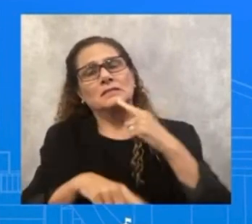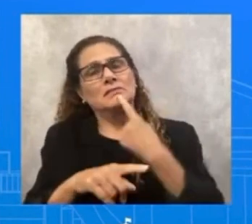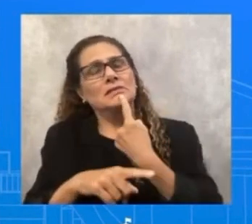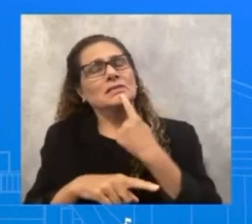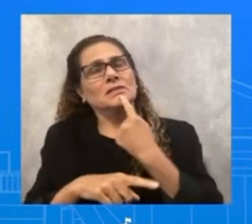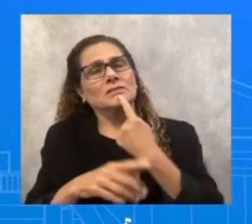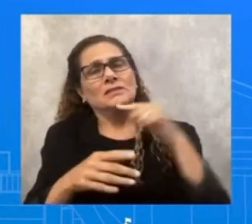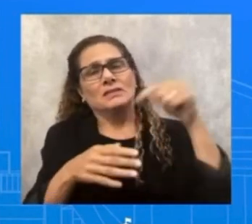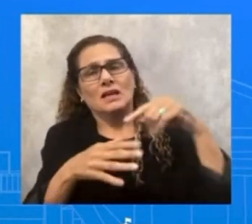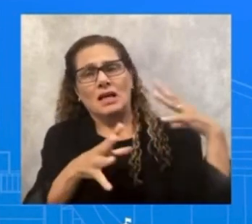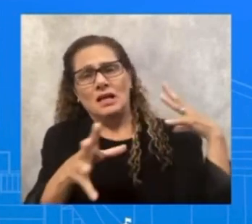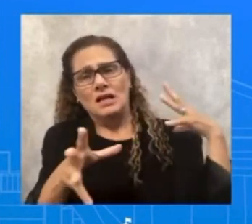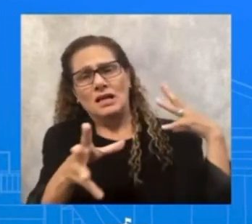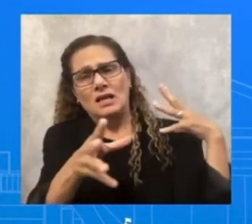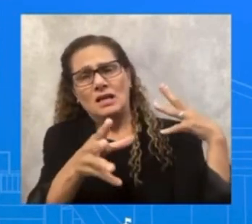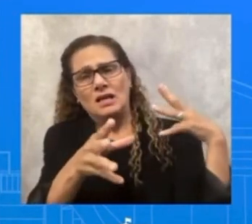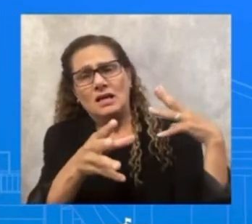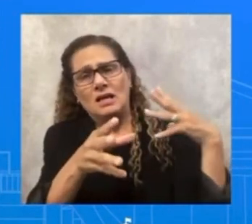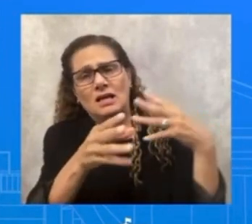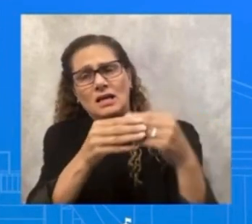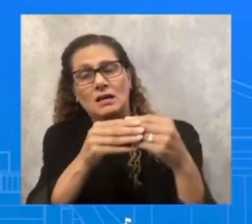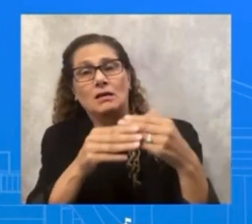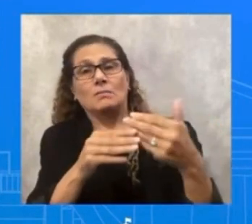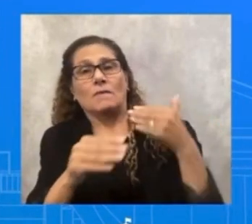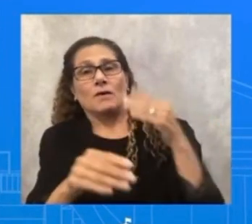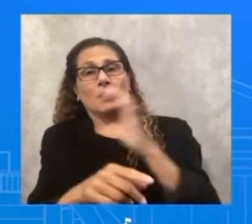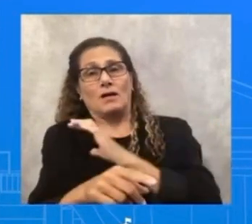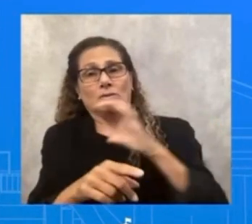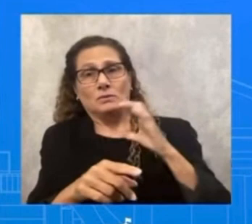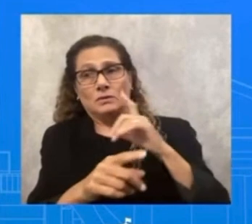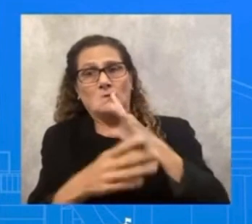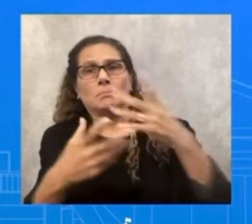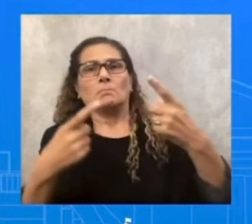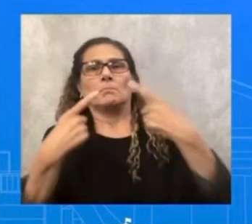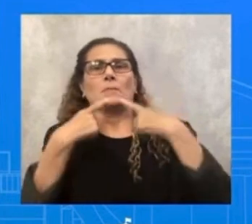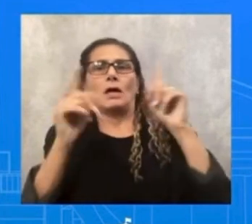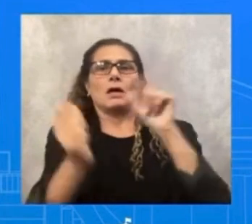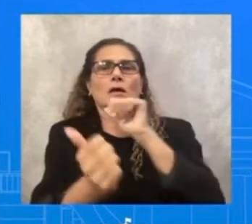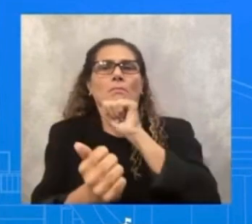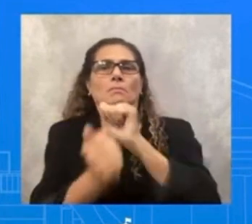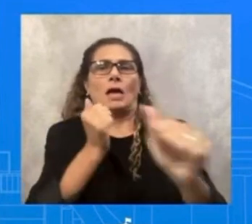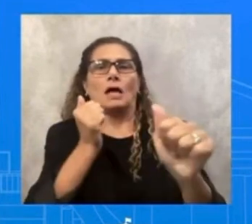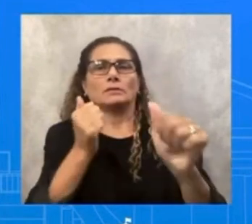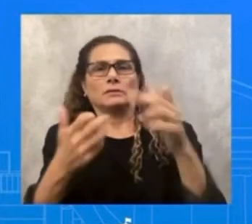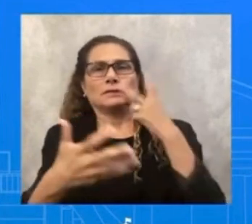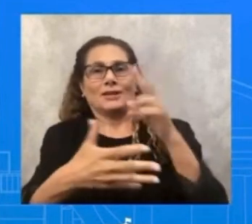the past Congress actually passed this legislation. Awesome. Thank you so much, guys. Thank you. Thank you. Thank you.